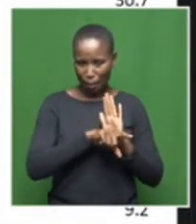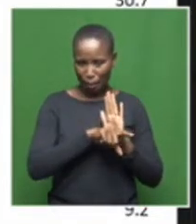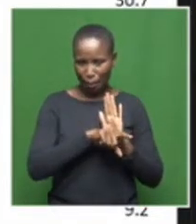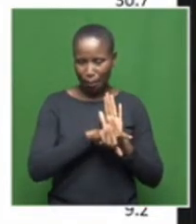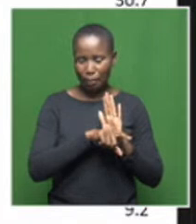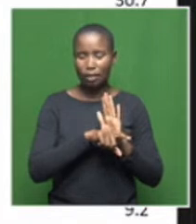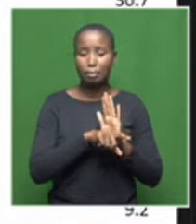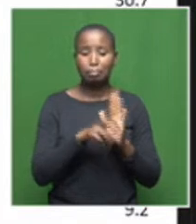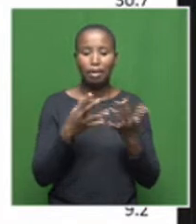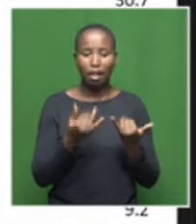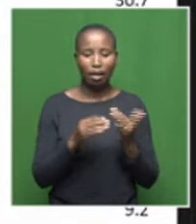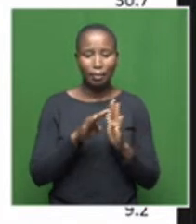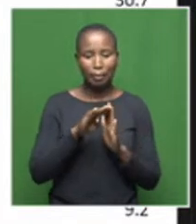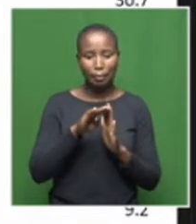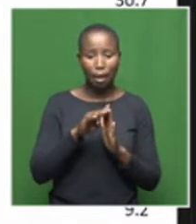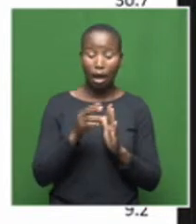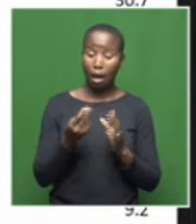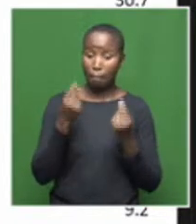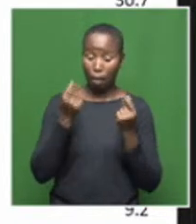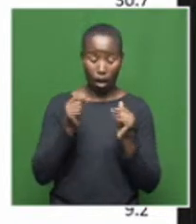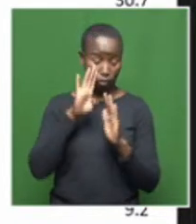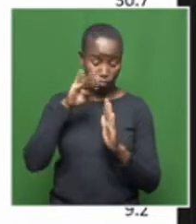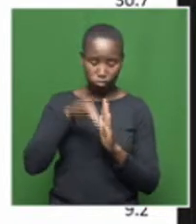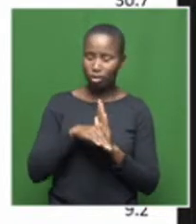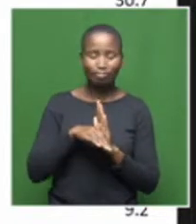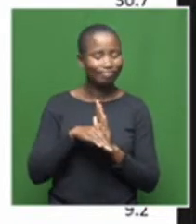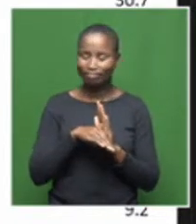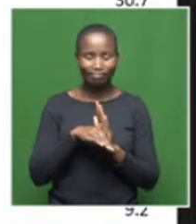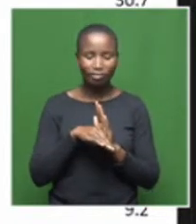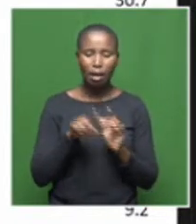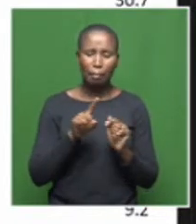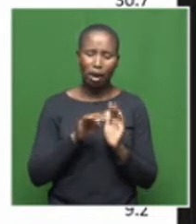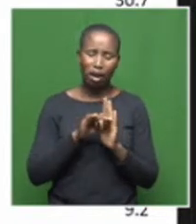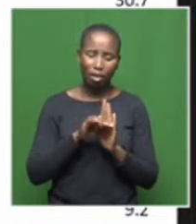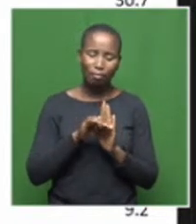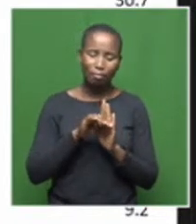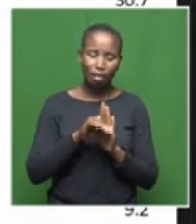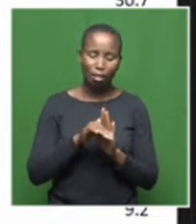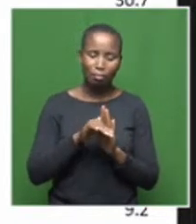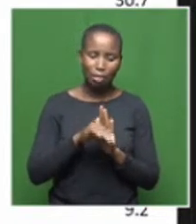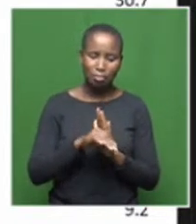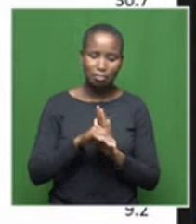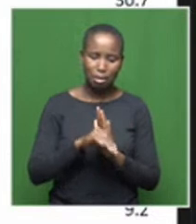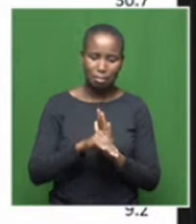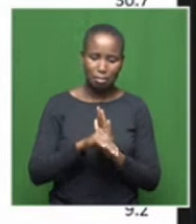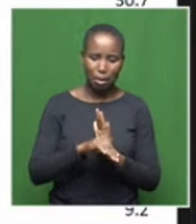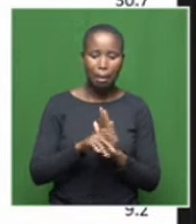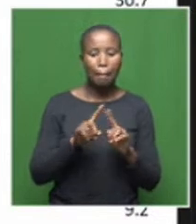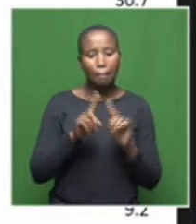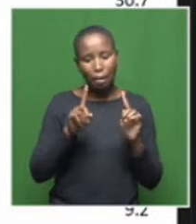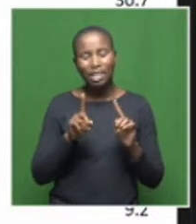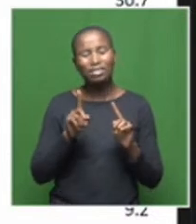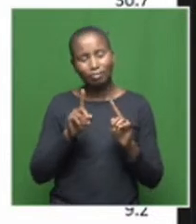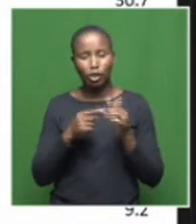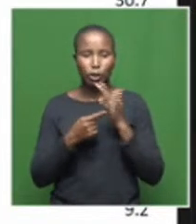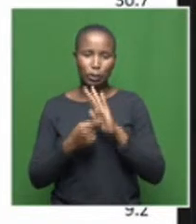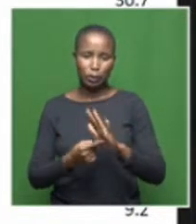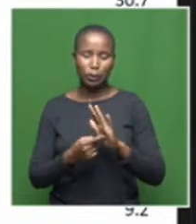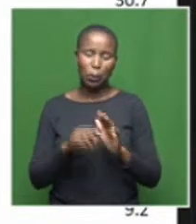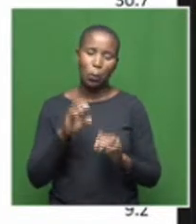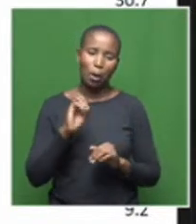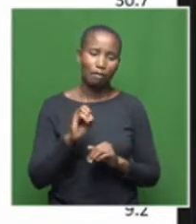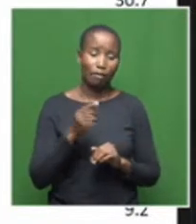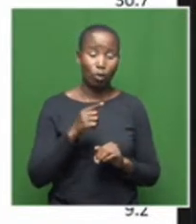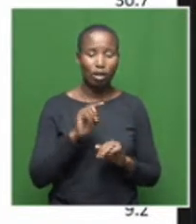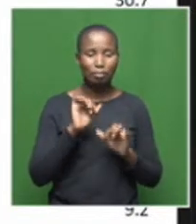although the decrease is not as rapid as we saw after the third wave, we are coming down in terms of the positivity rates. And as I'd said, in terms